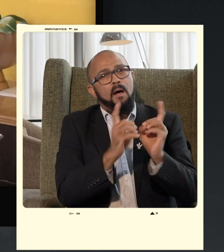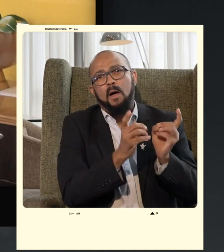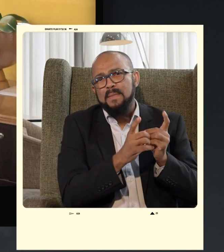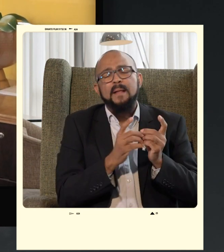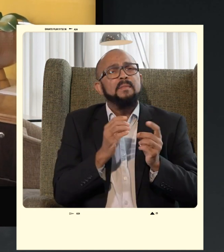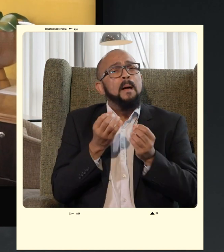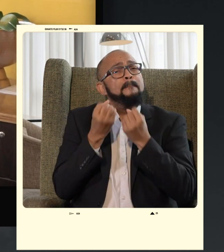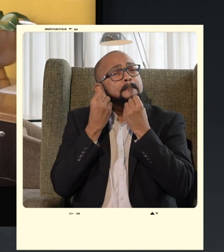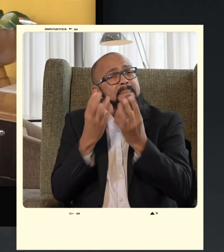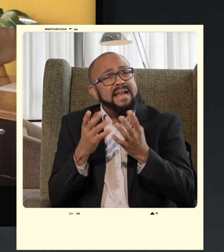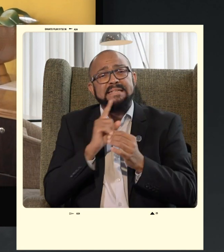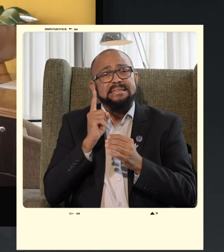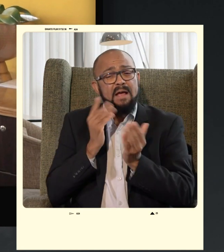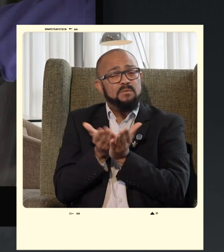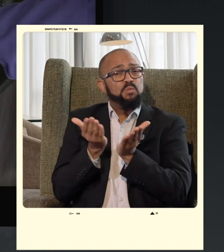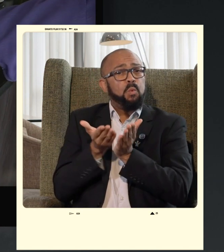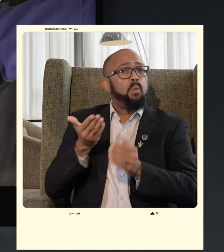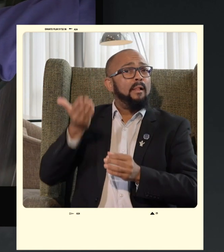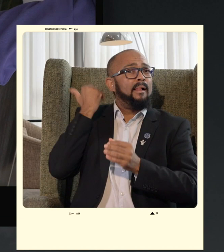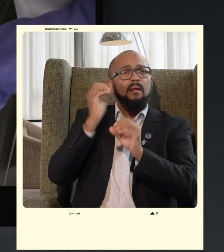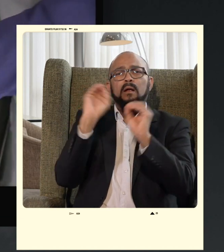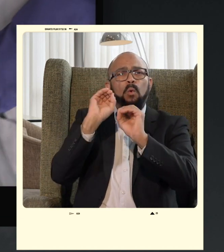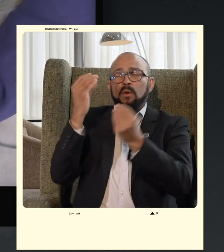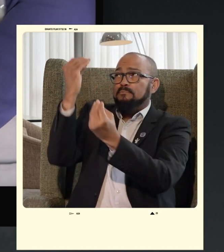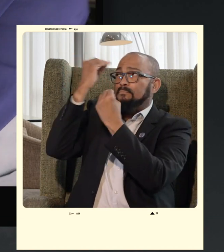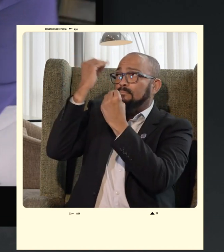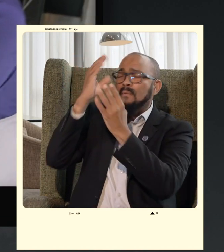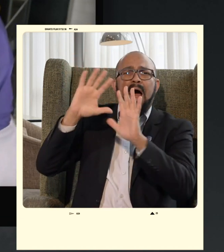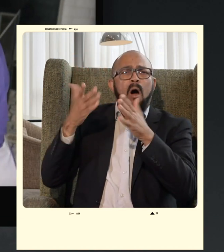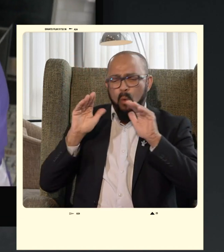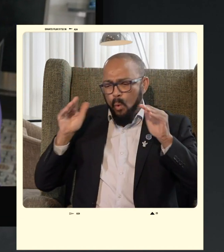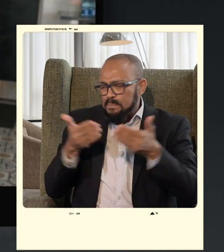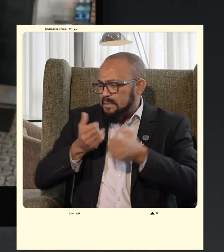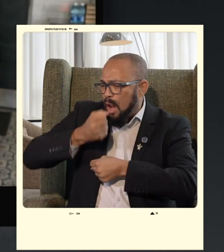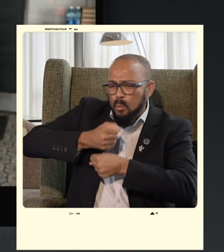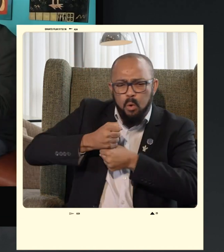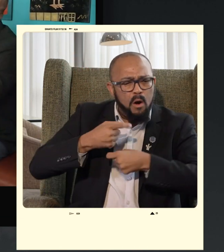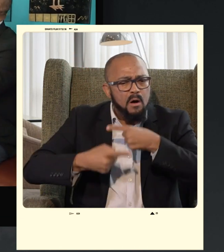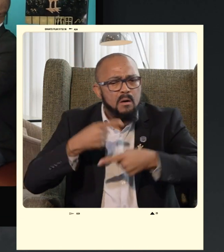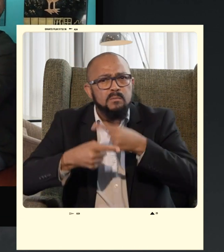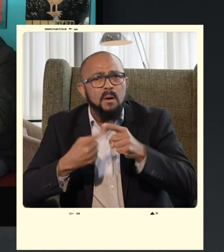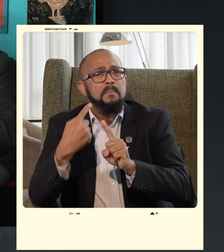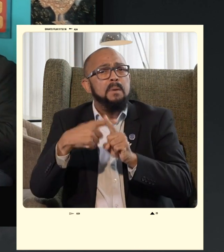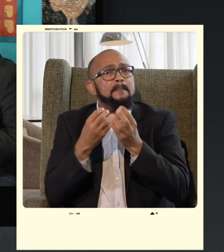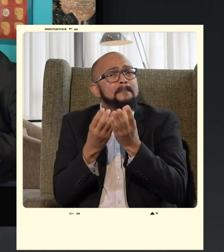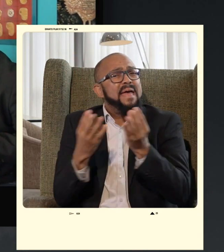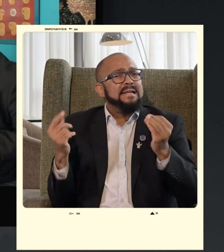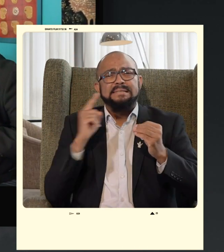So we had different departments where we wanted to have these deaf employees